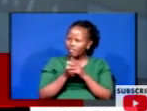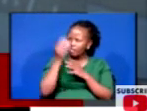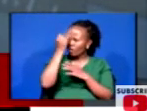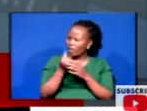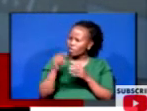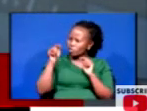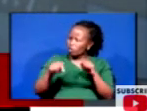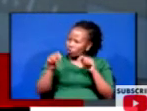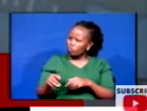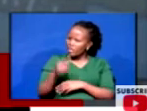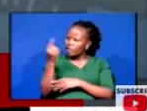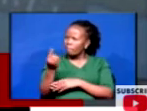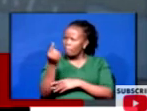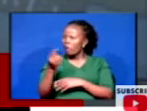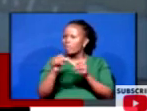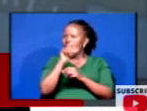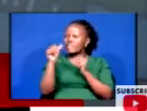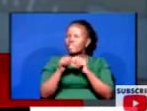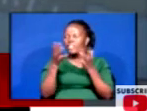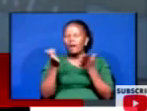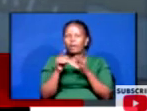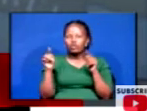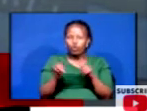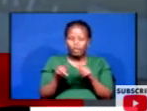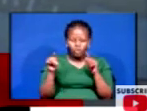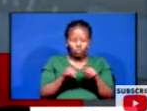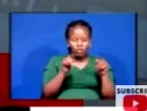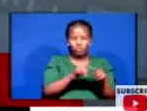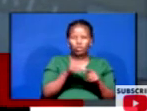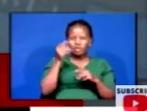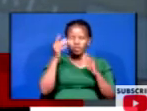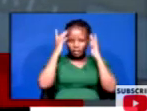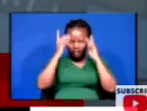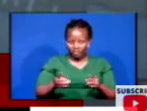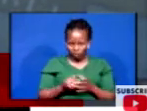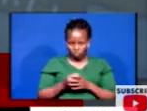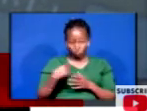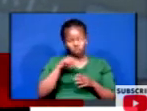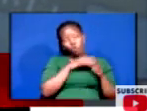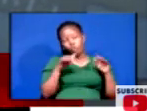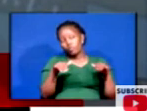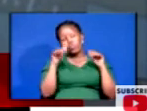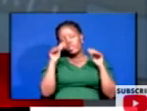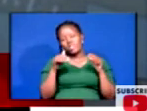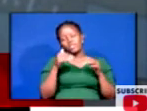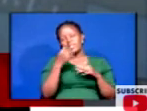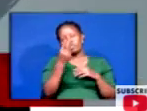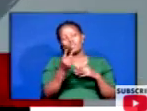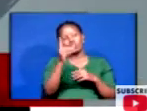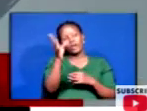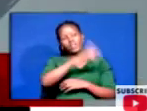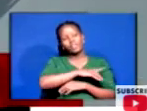giving was basically a summary of the decision. Yeah. And we'll wait for those 21 days. Interesting, you say